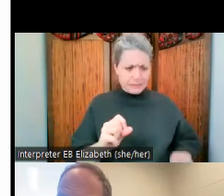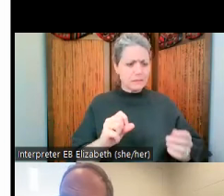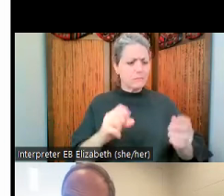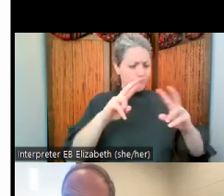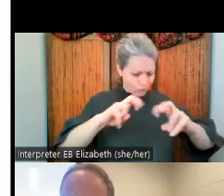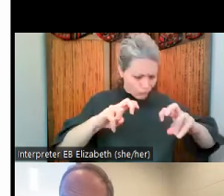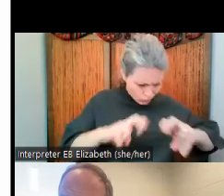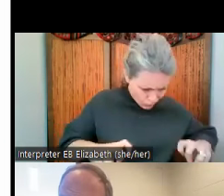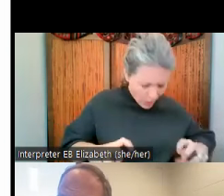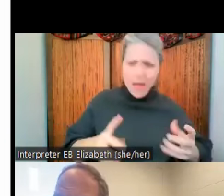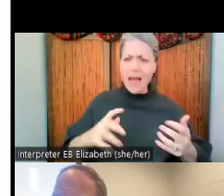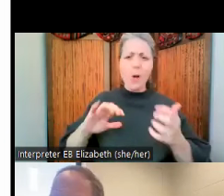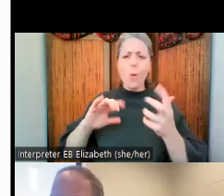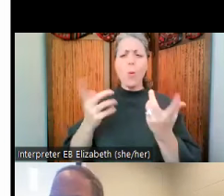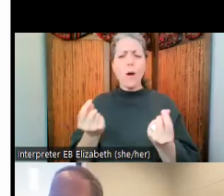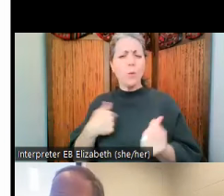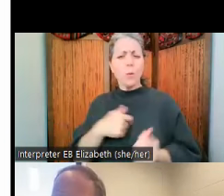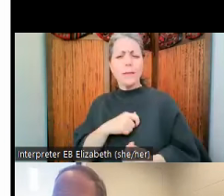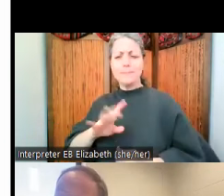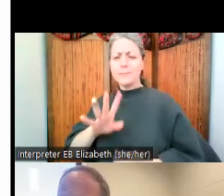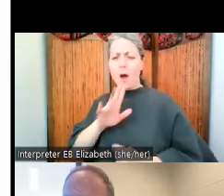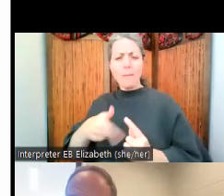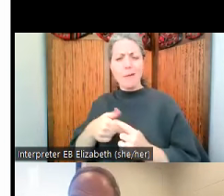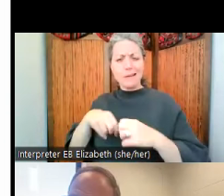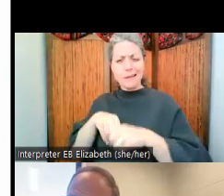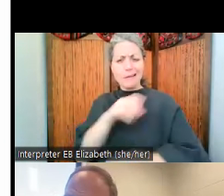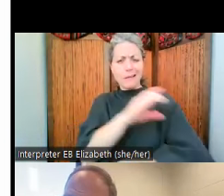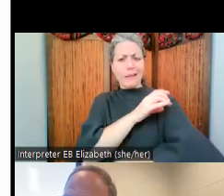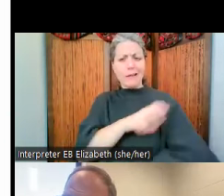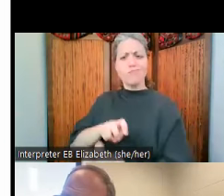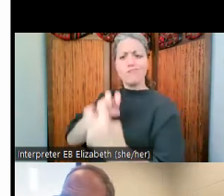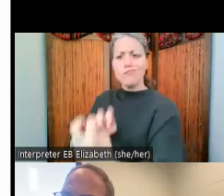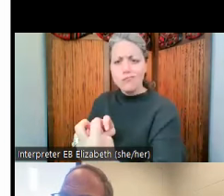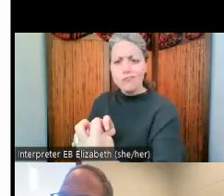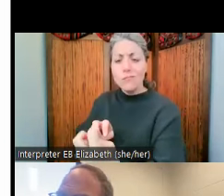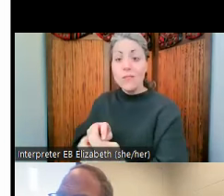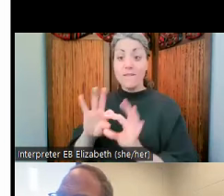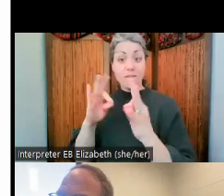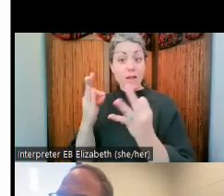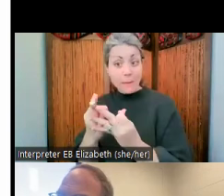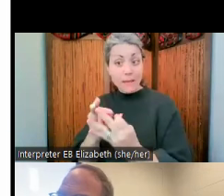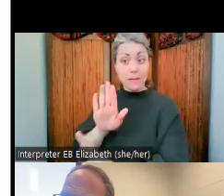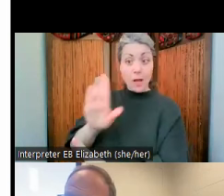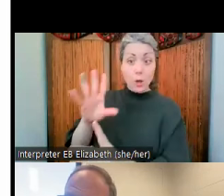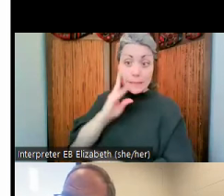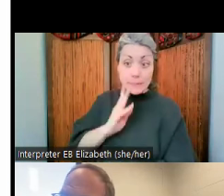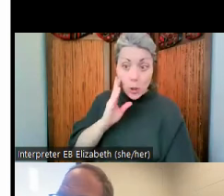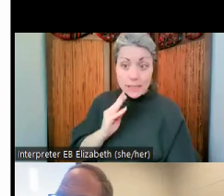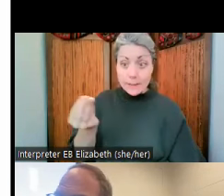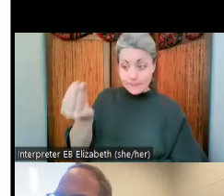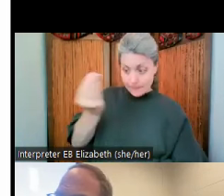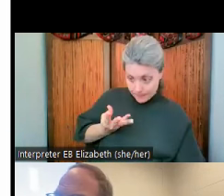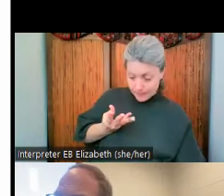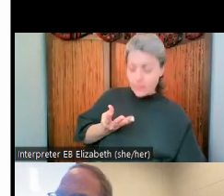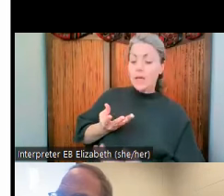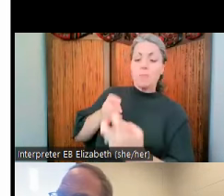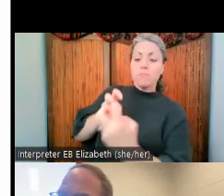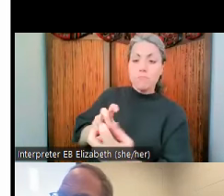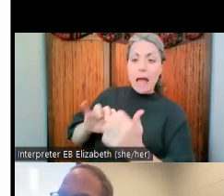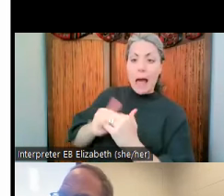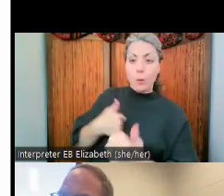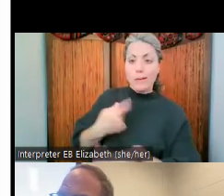with our patients in clinic? What do our families appear to be overall experiencing? And these are topics